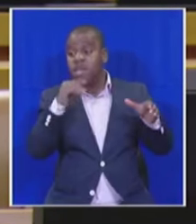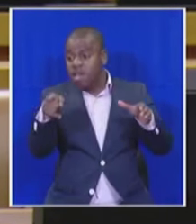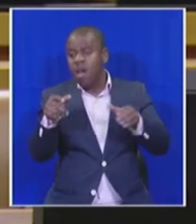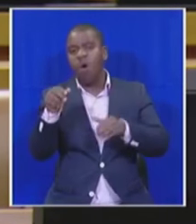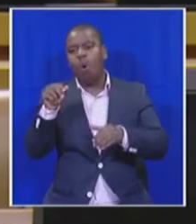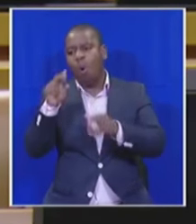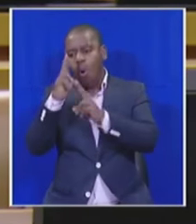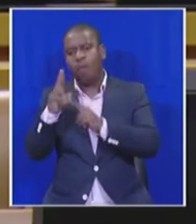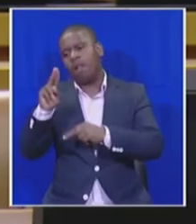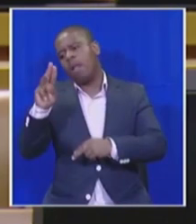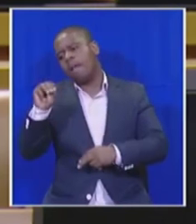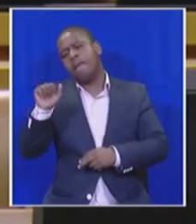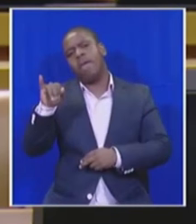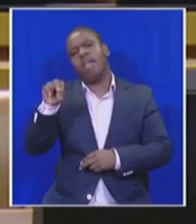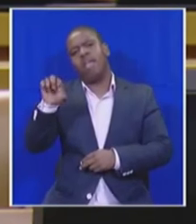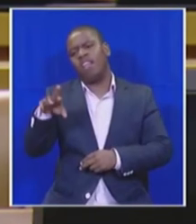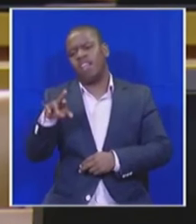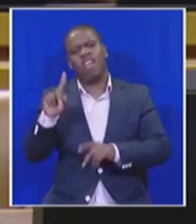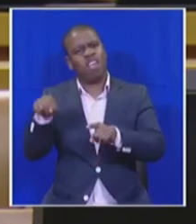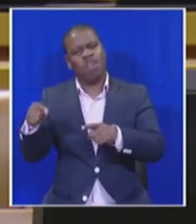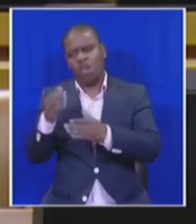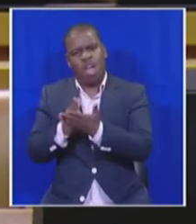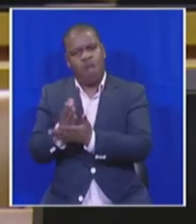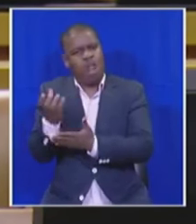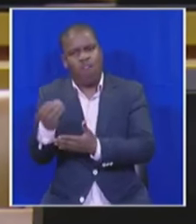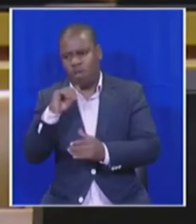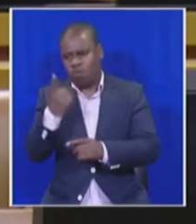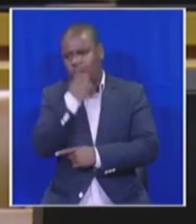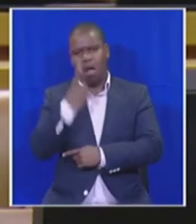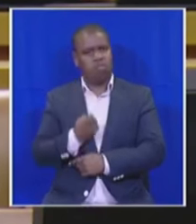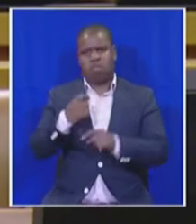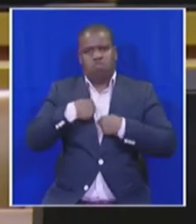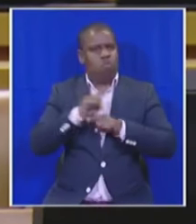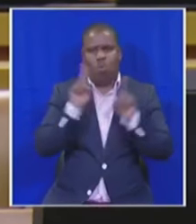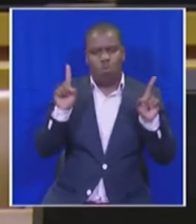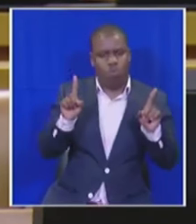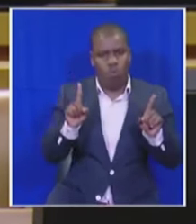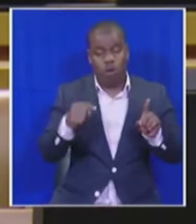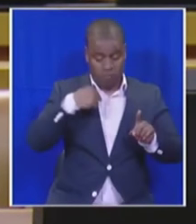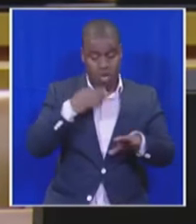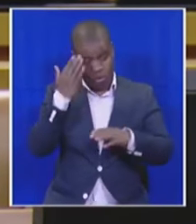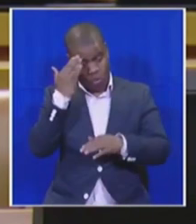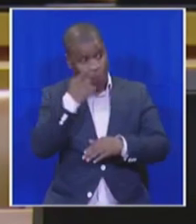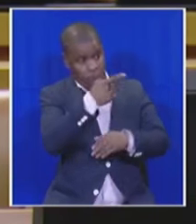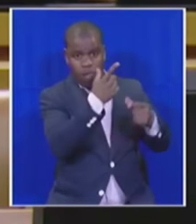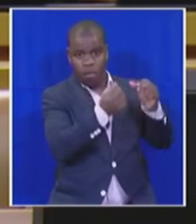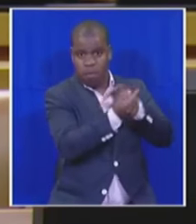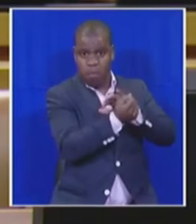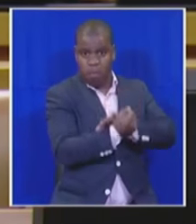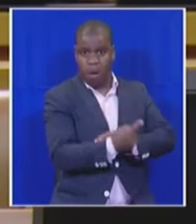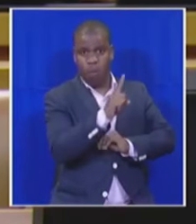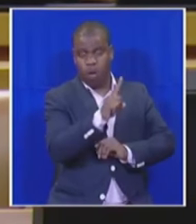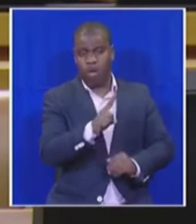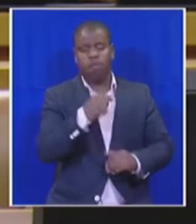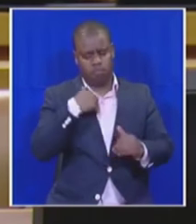there is a protocol to be followed, guided by stringent processes of doing the business of cabinet.